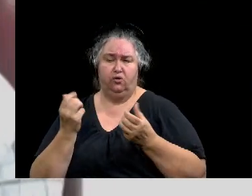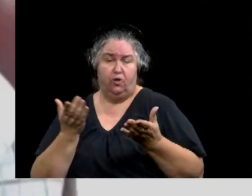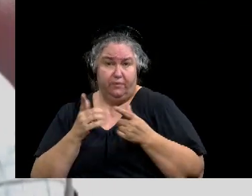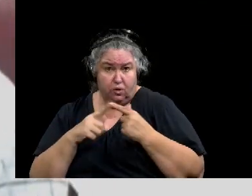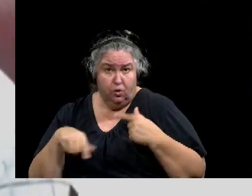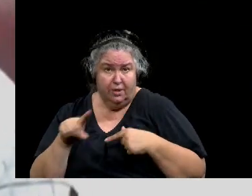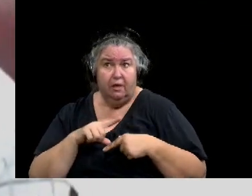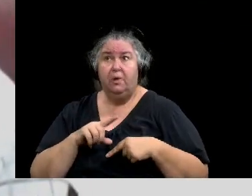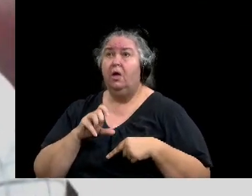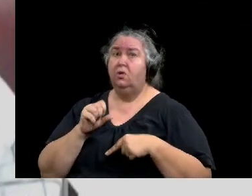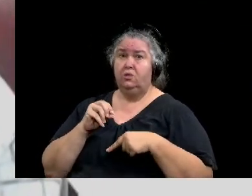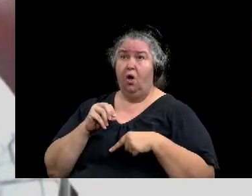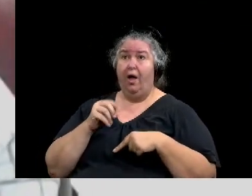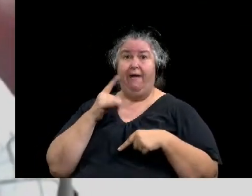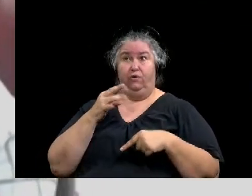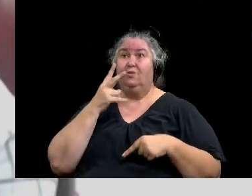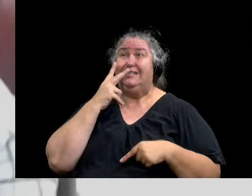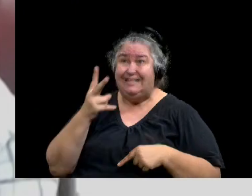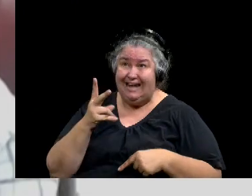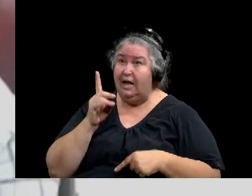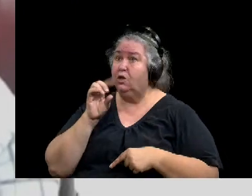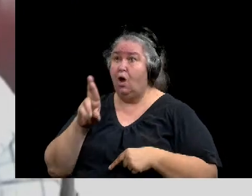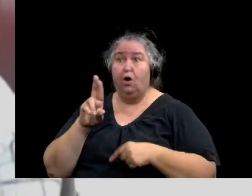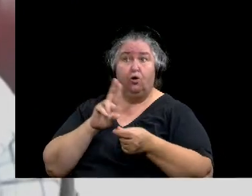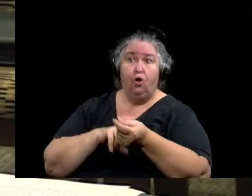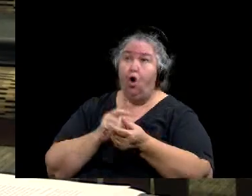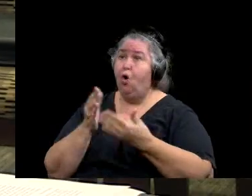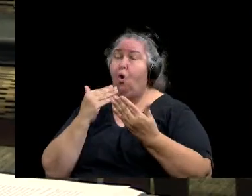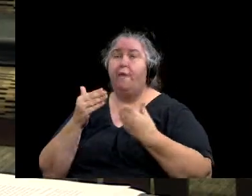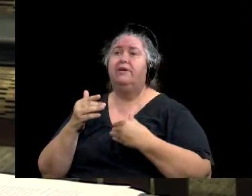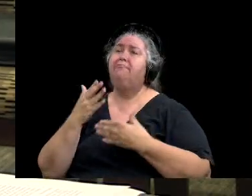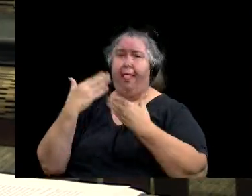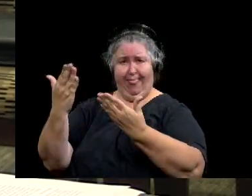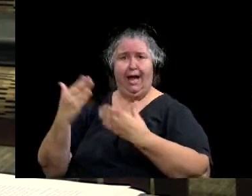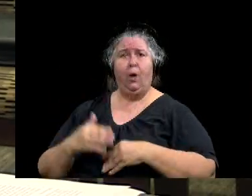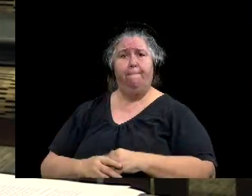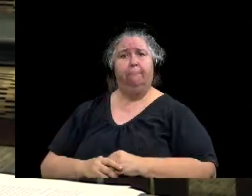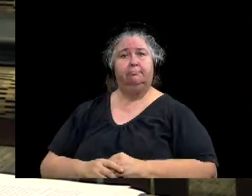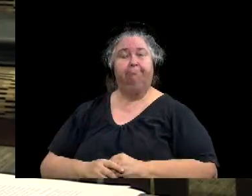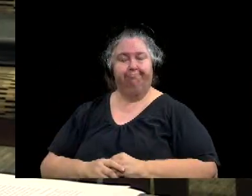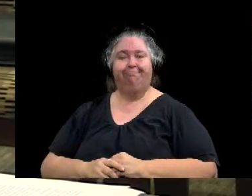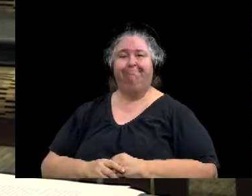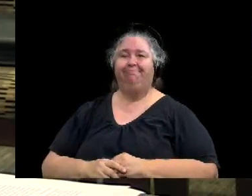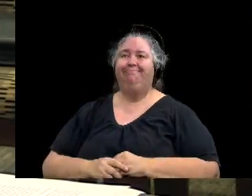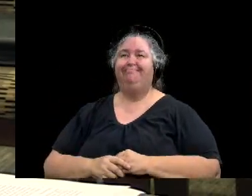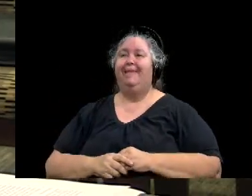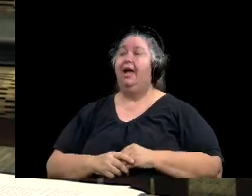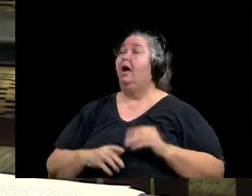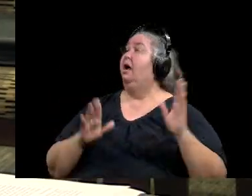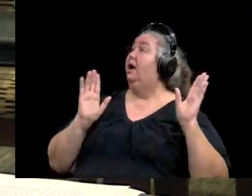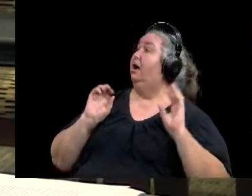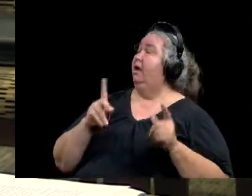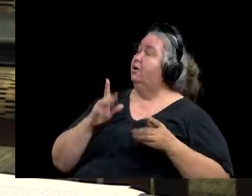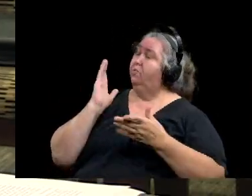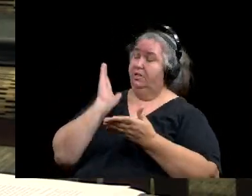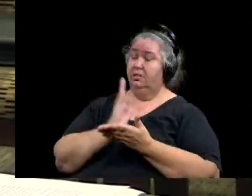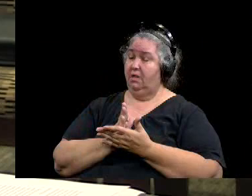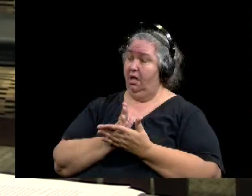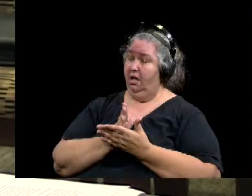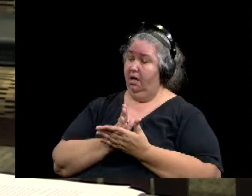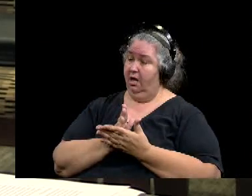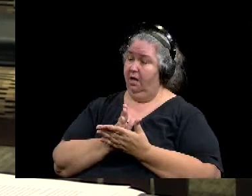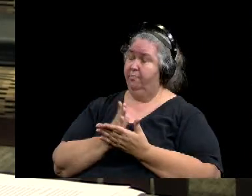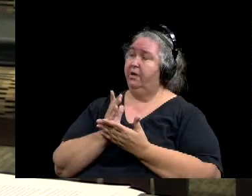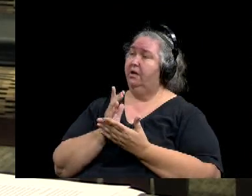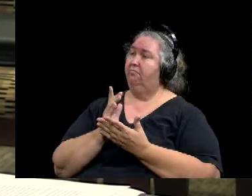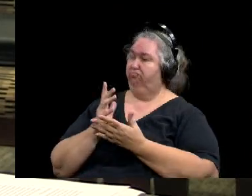So tell them thank you. All right. All right, we'll stop our questioning here. Let's go to the two media representatives we have online.